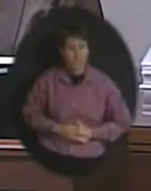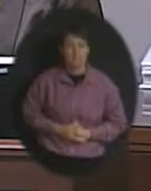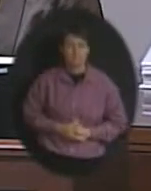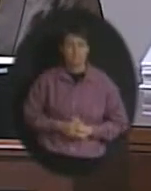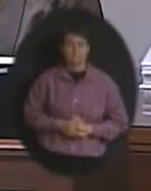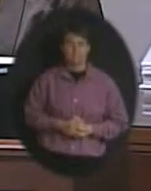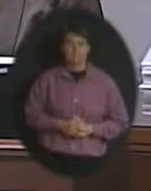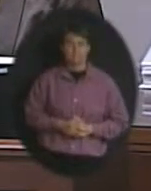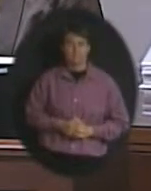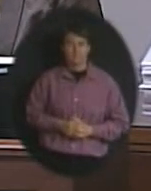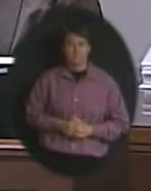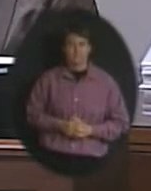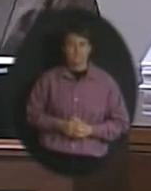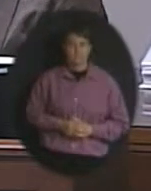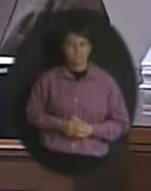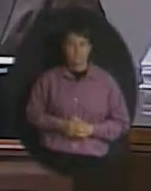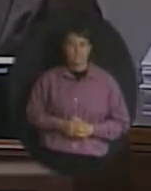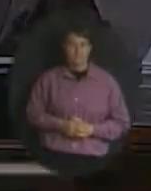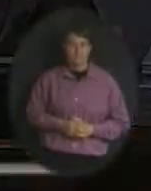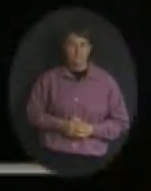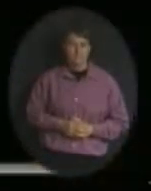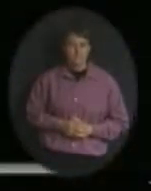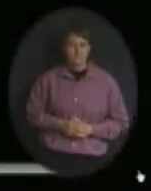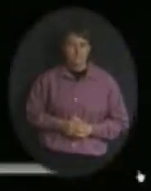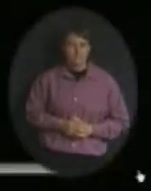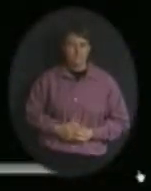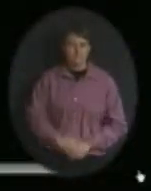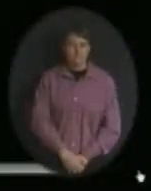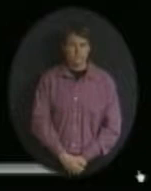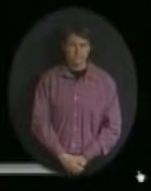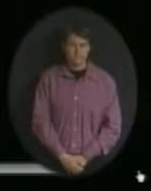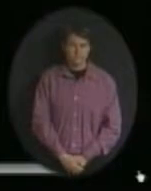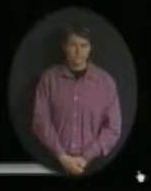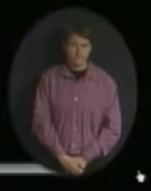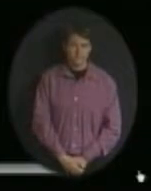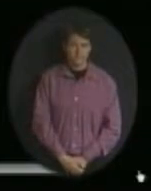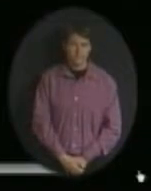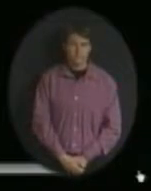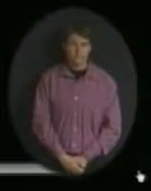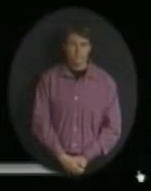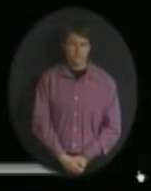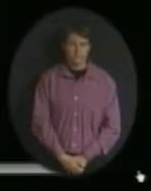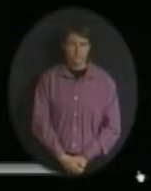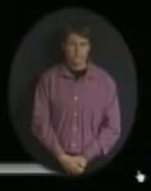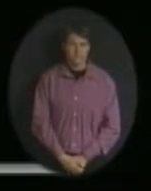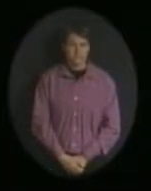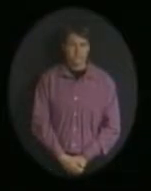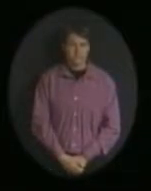Music.